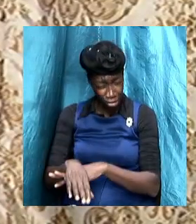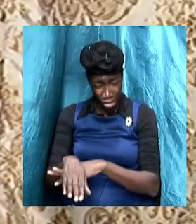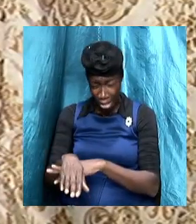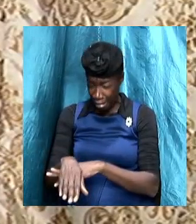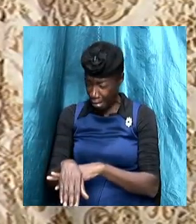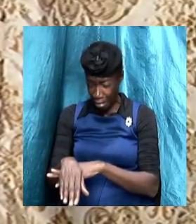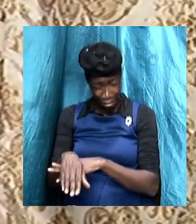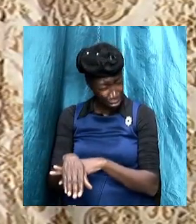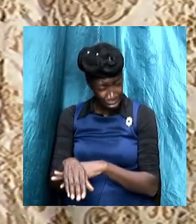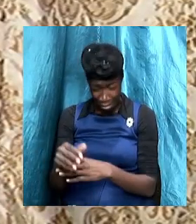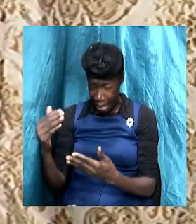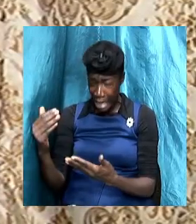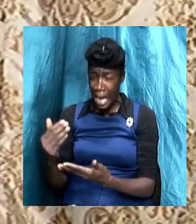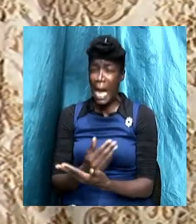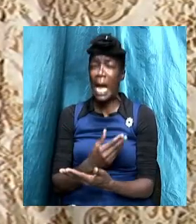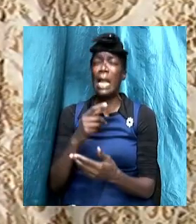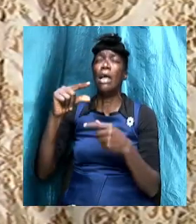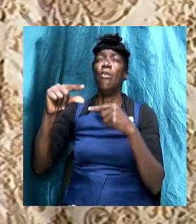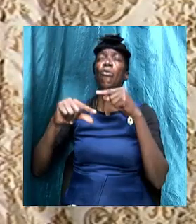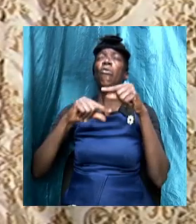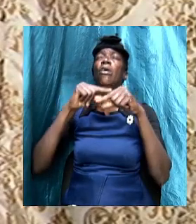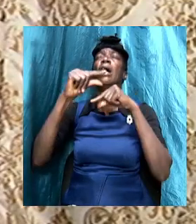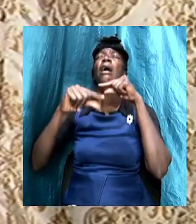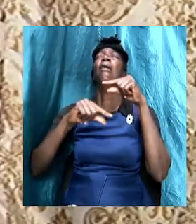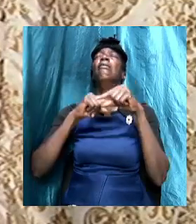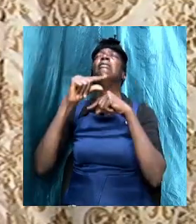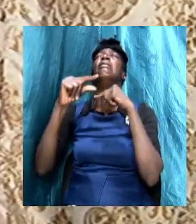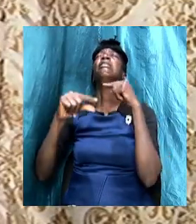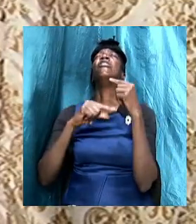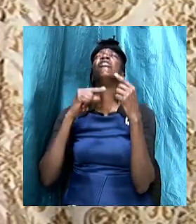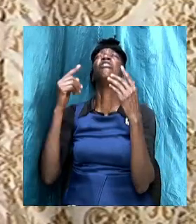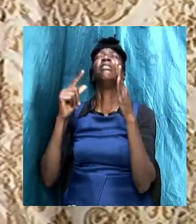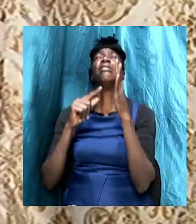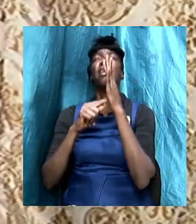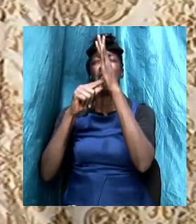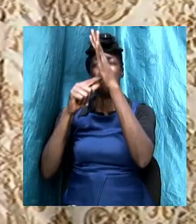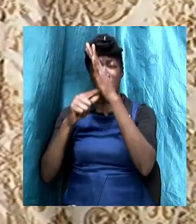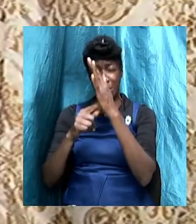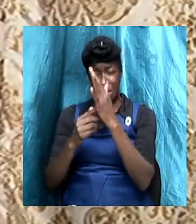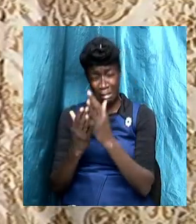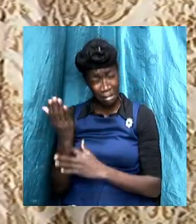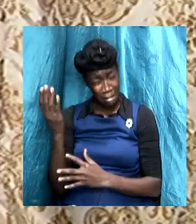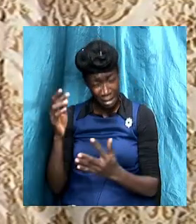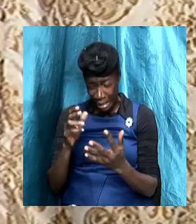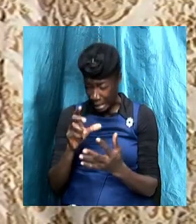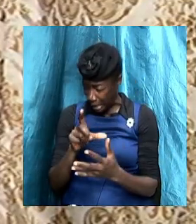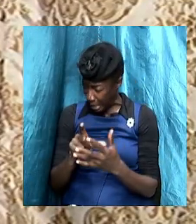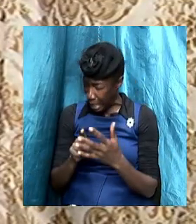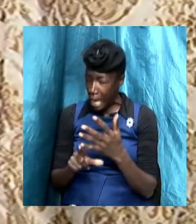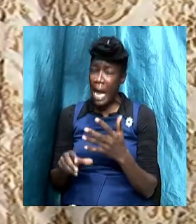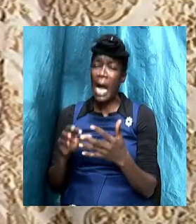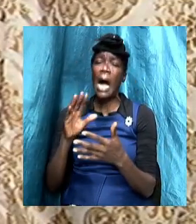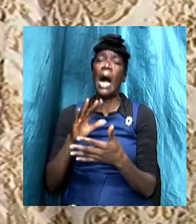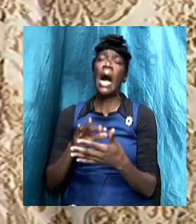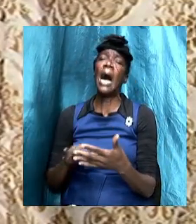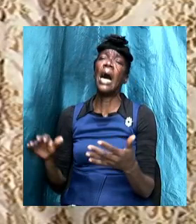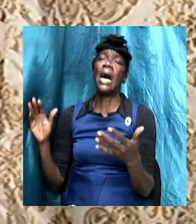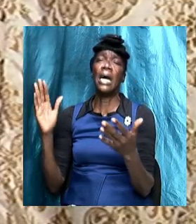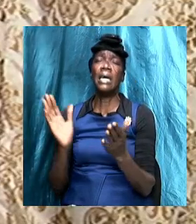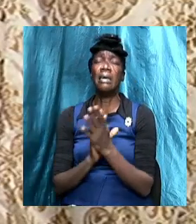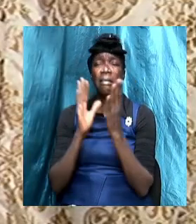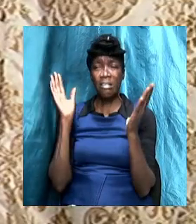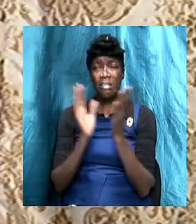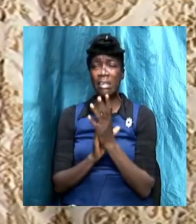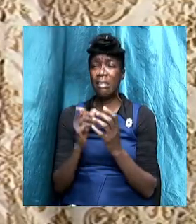to generation. Hallelujah. I have showed you through scriptures that, look here, you need to understand who